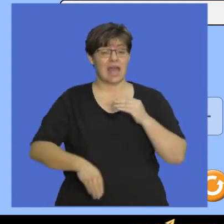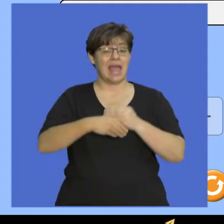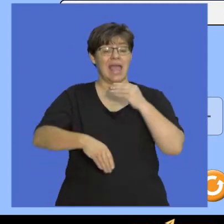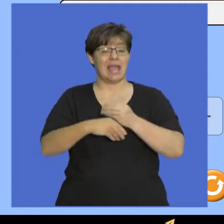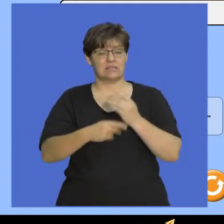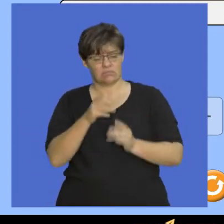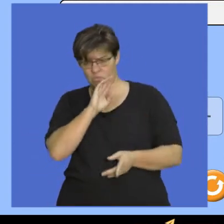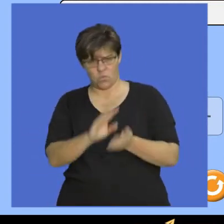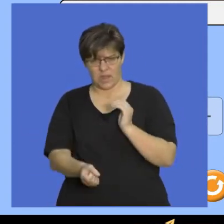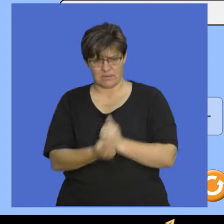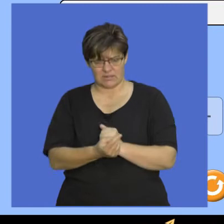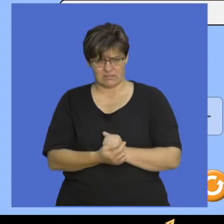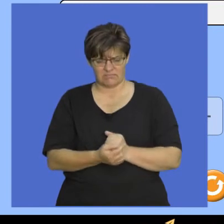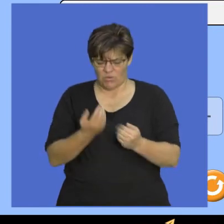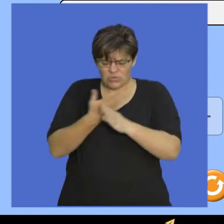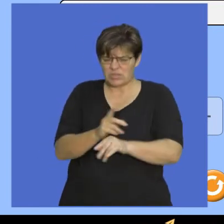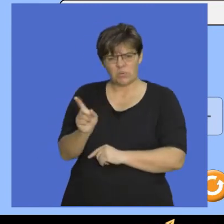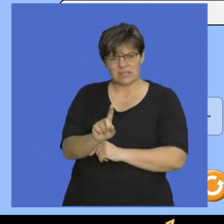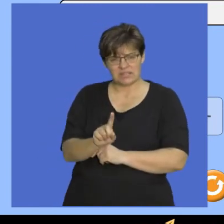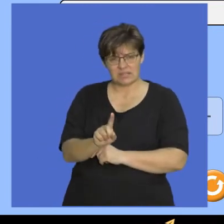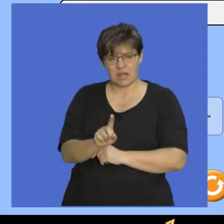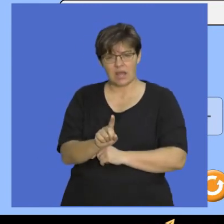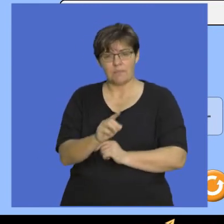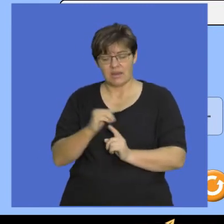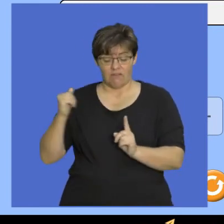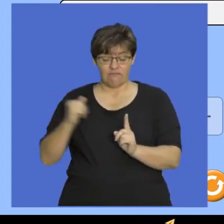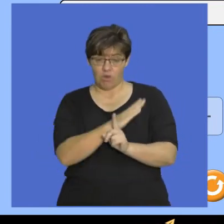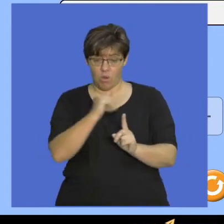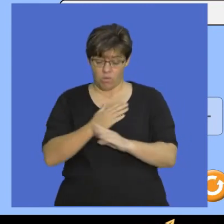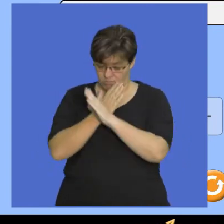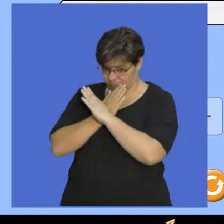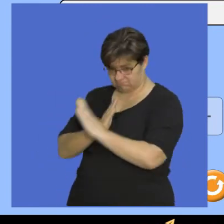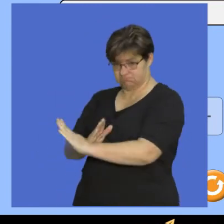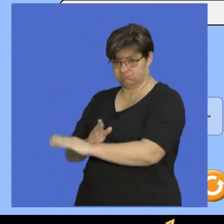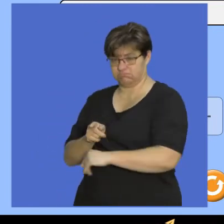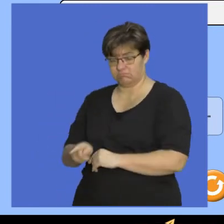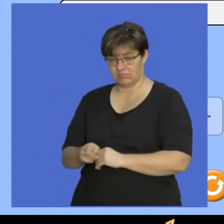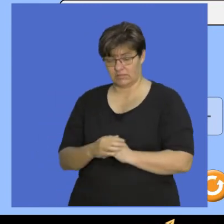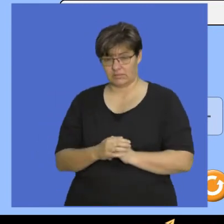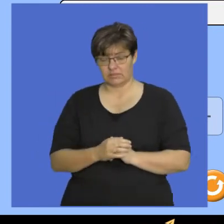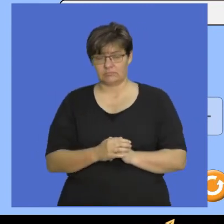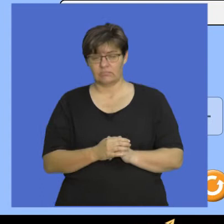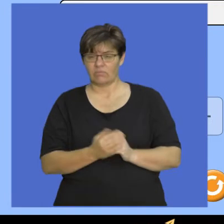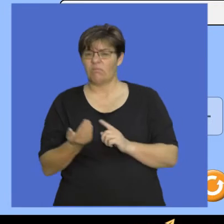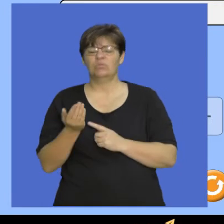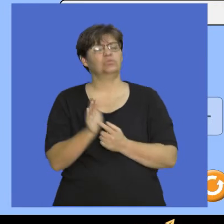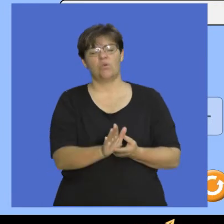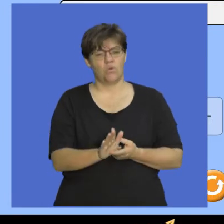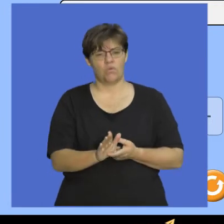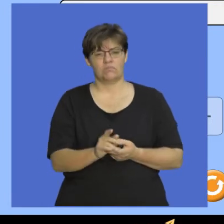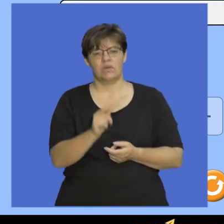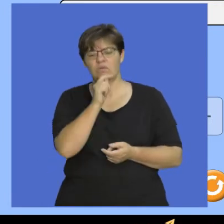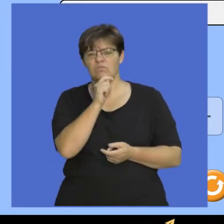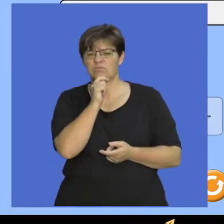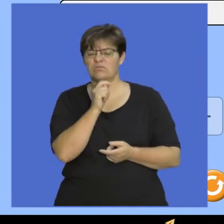series? Okay. But remember, what is resistance? Resistance is the opposition to the flow. Okay. So if we are to